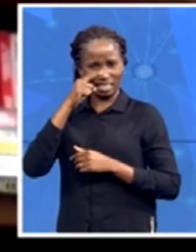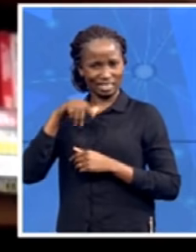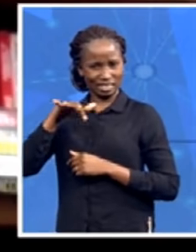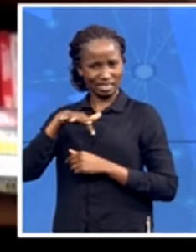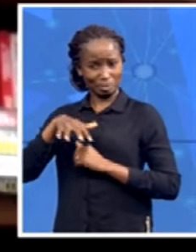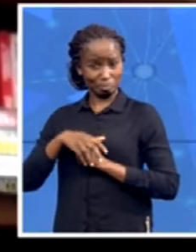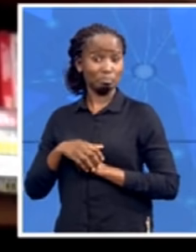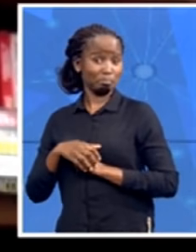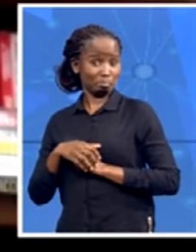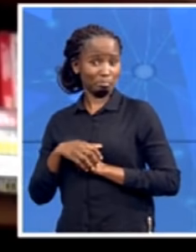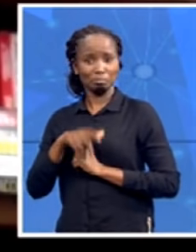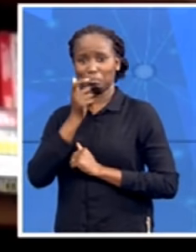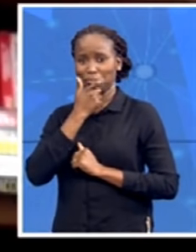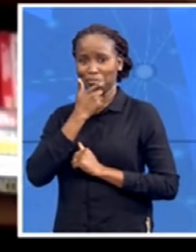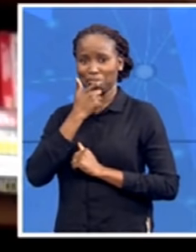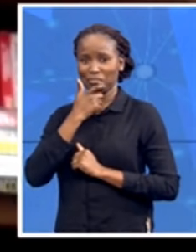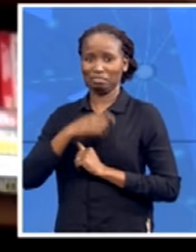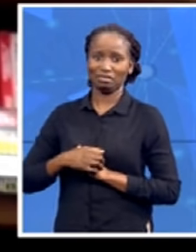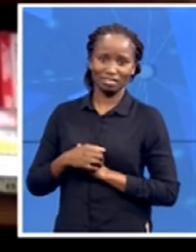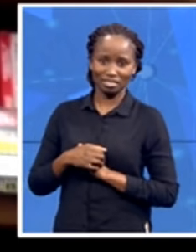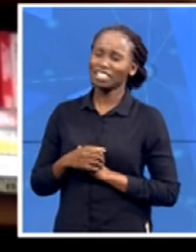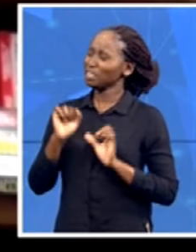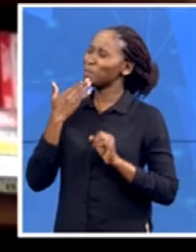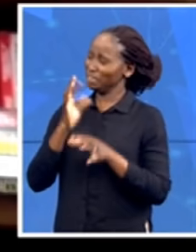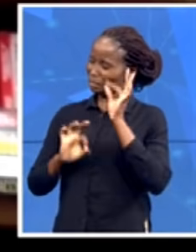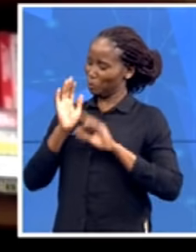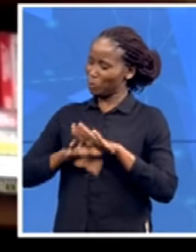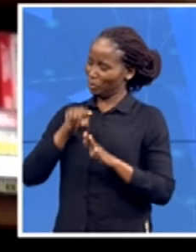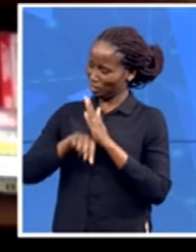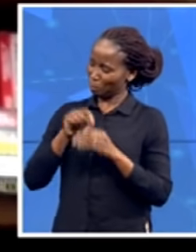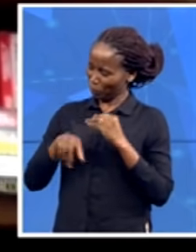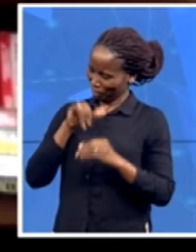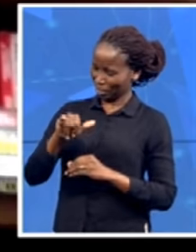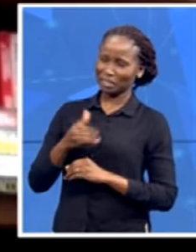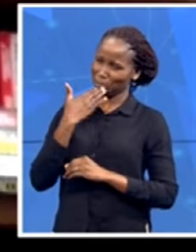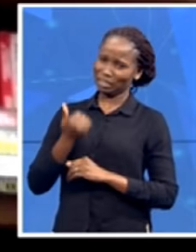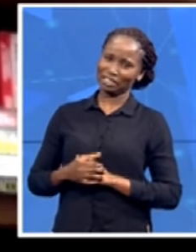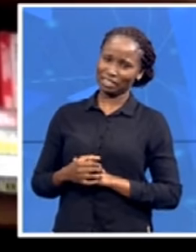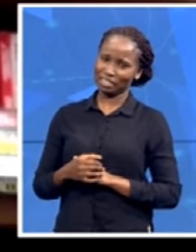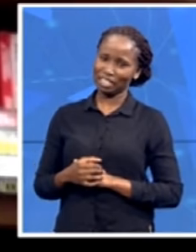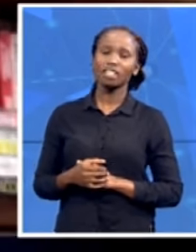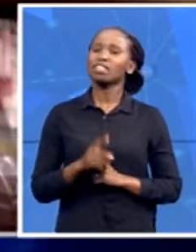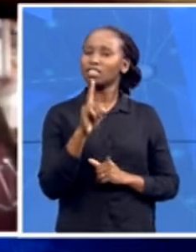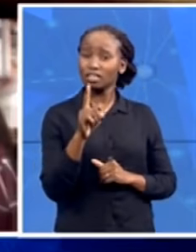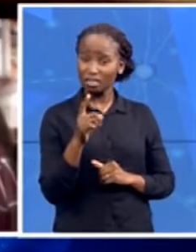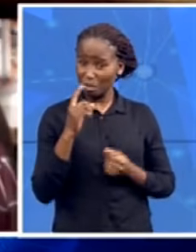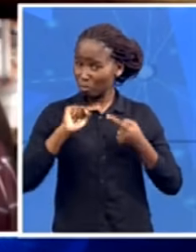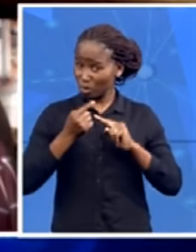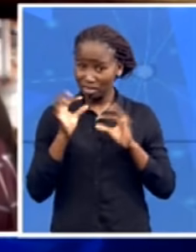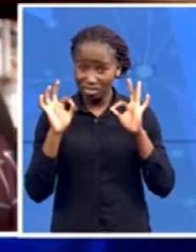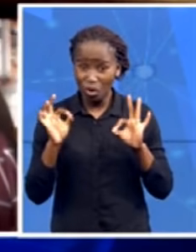Yeah, tell me more about that, Mr. Breakfast. I mean, does he have a point, though? Or is it simply politicking?